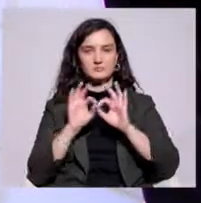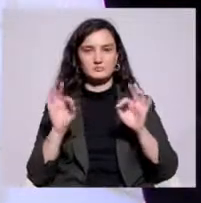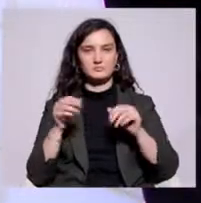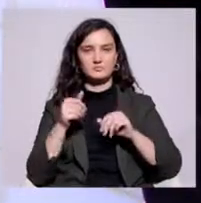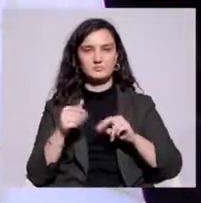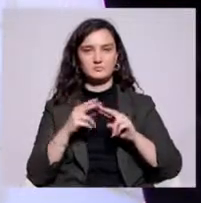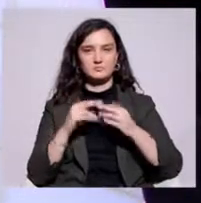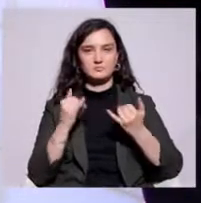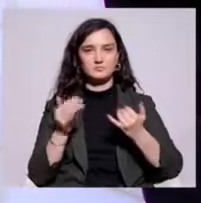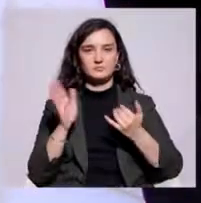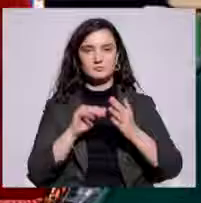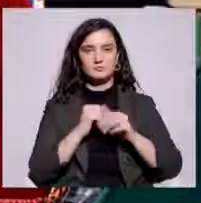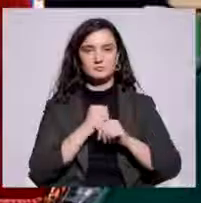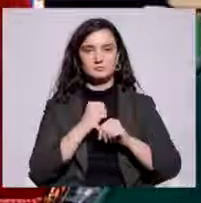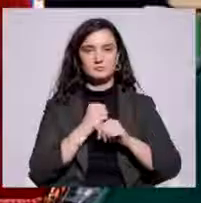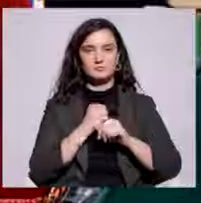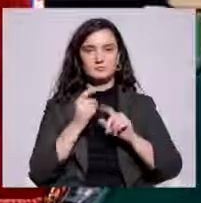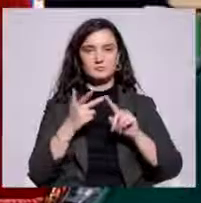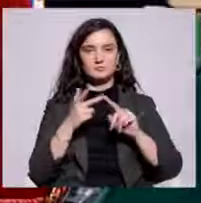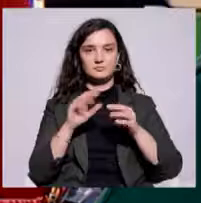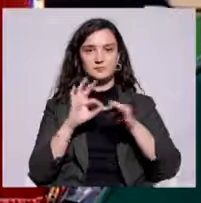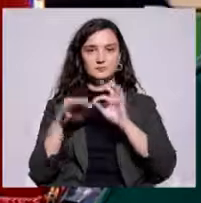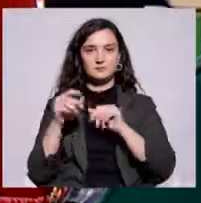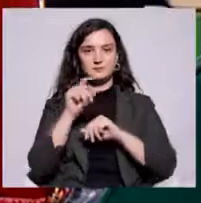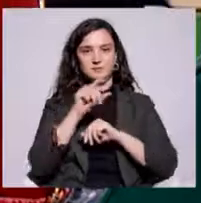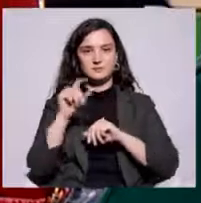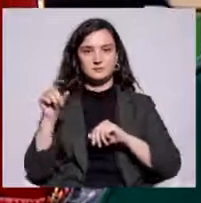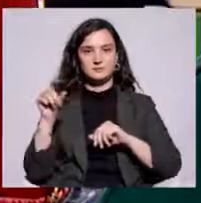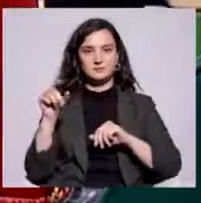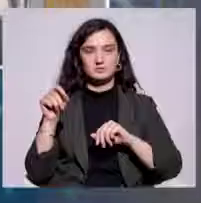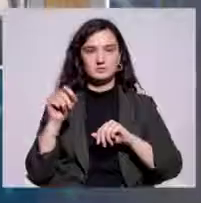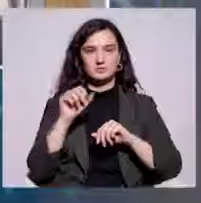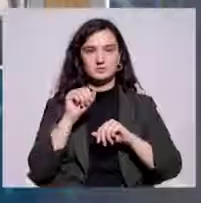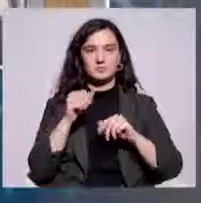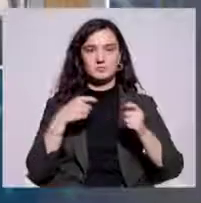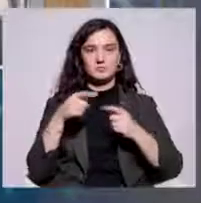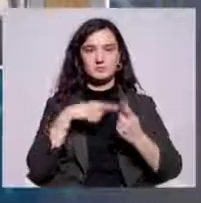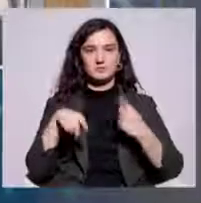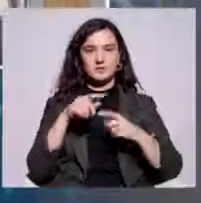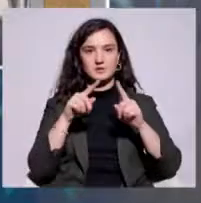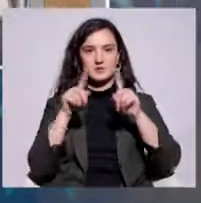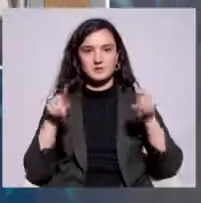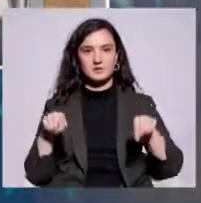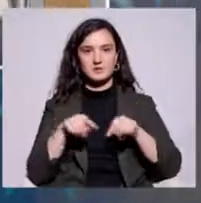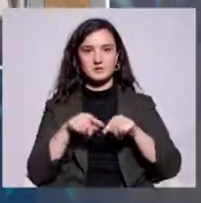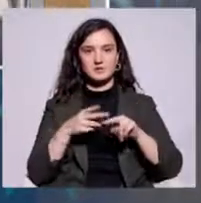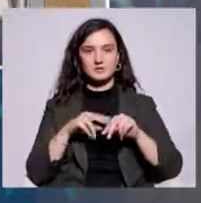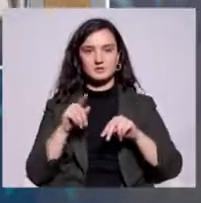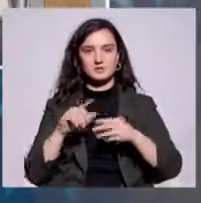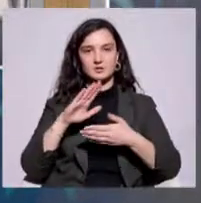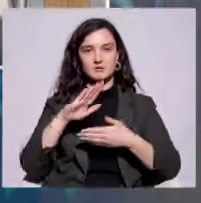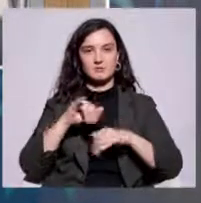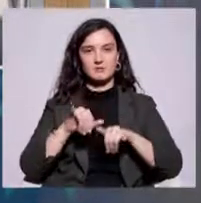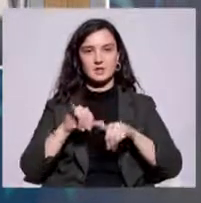Great. And now let's do the third sentence, Zach. Blank a business card on the